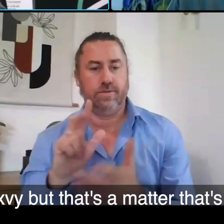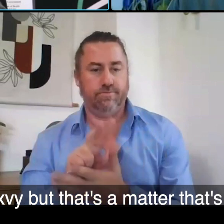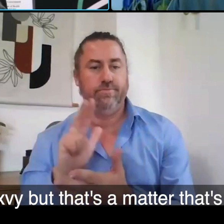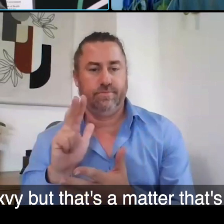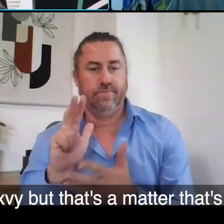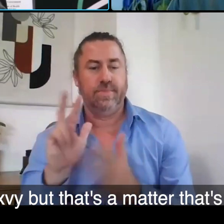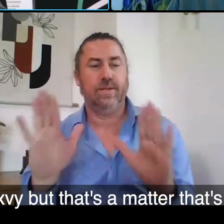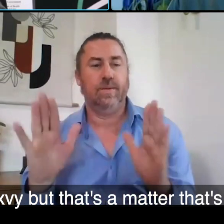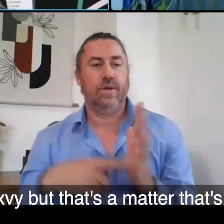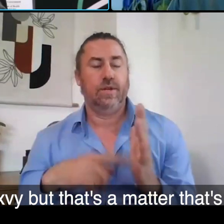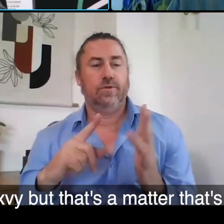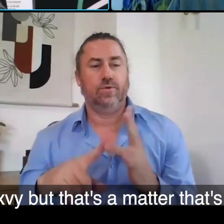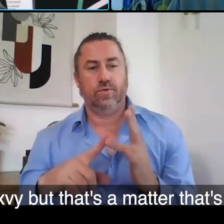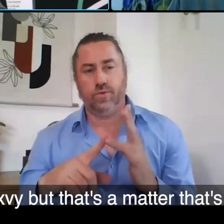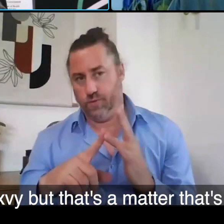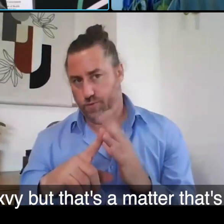to